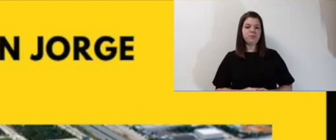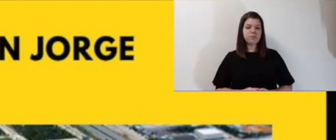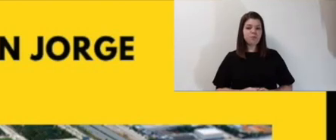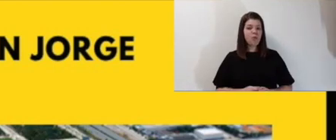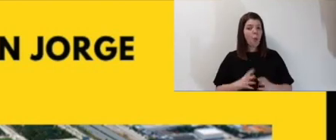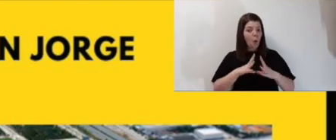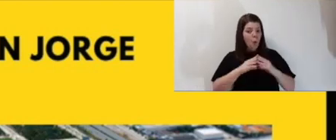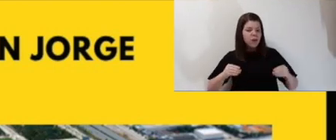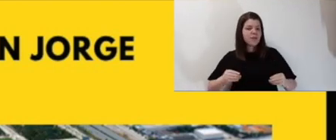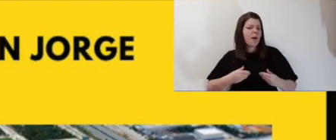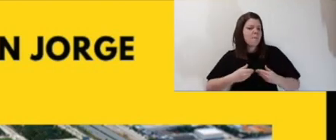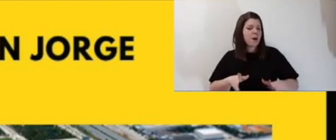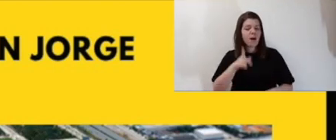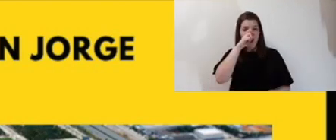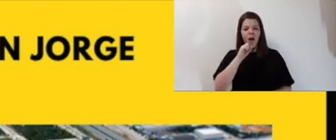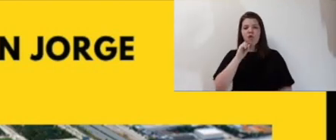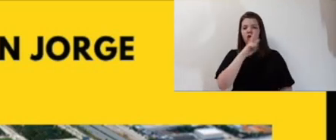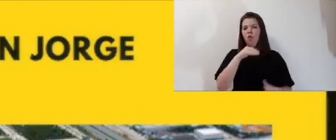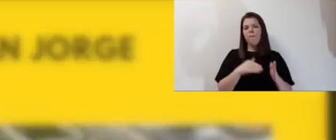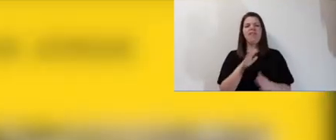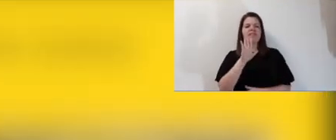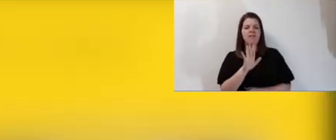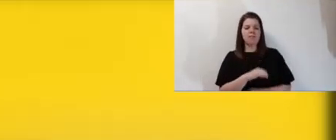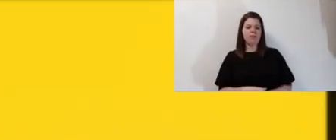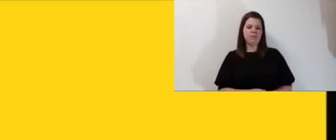and formed part of the San Valero group.